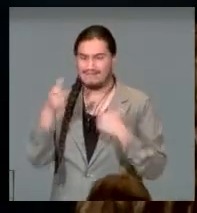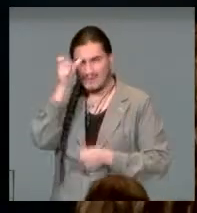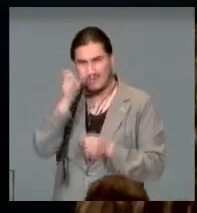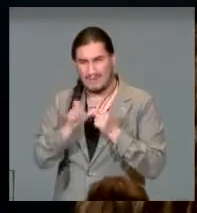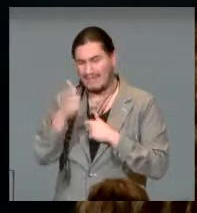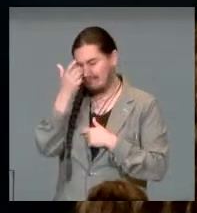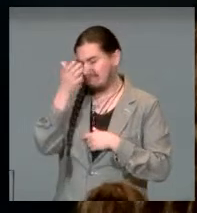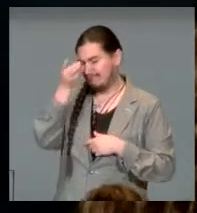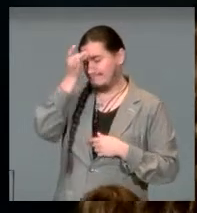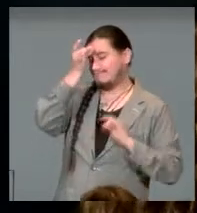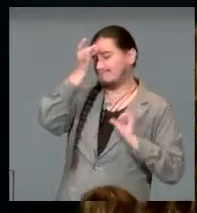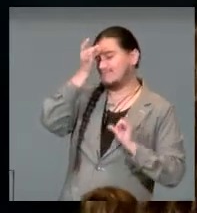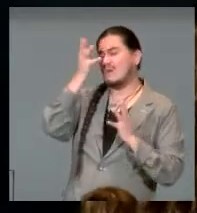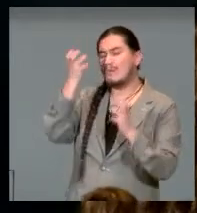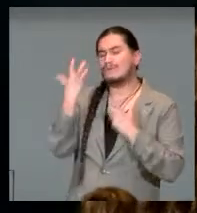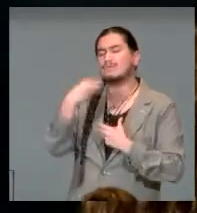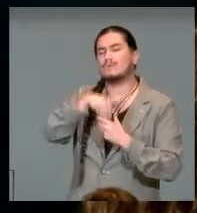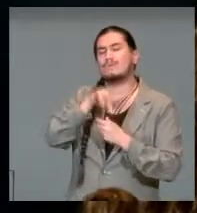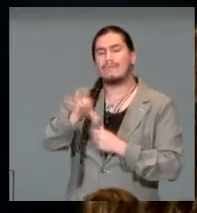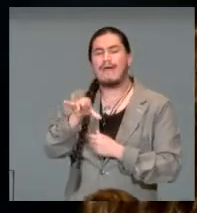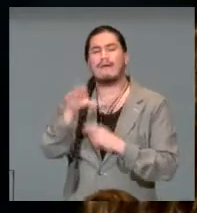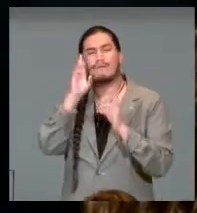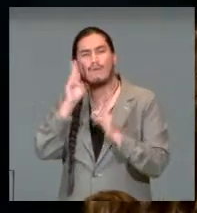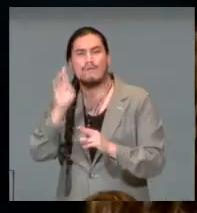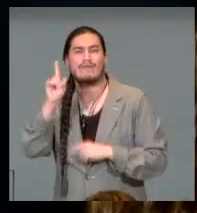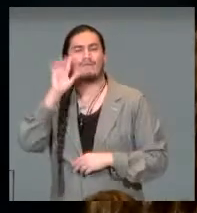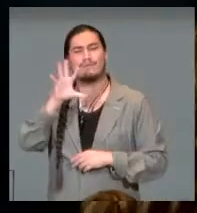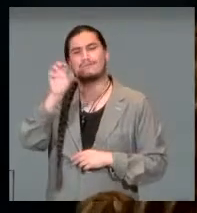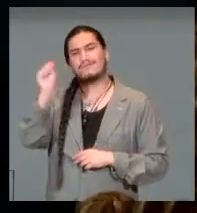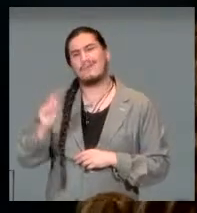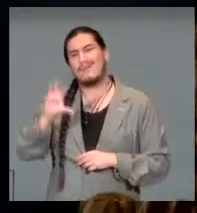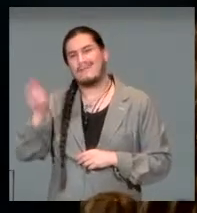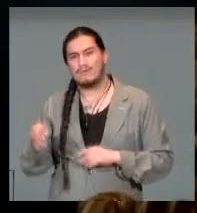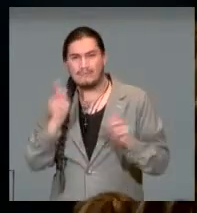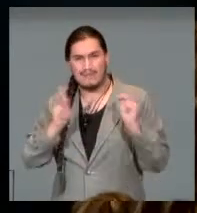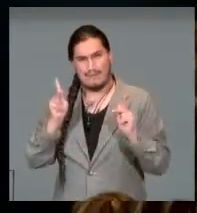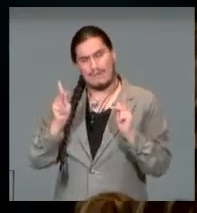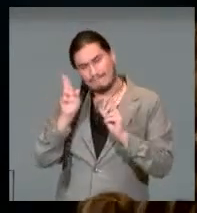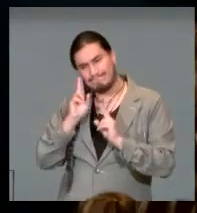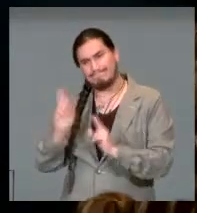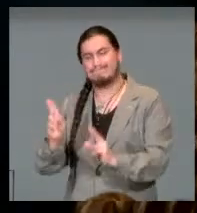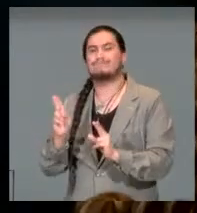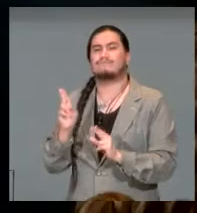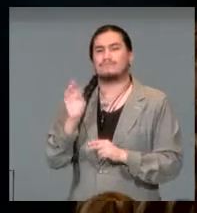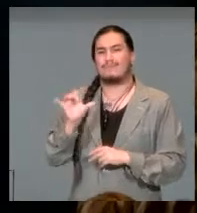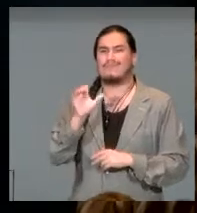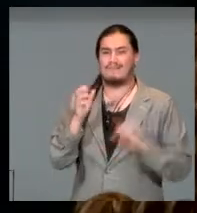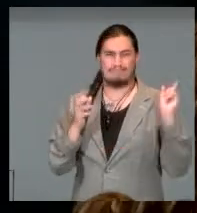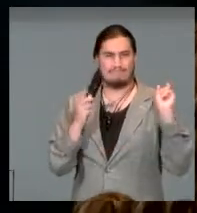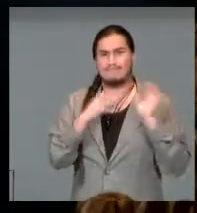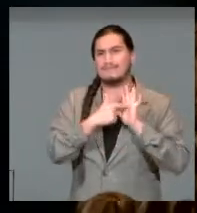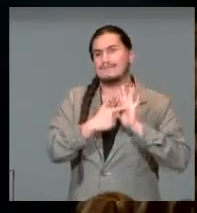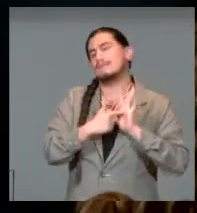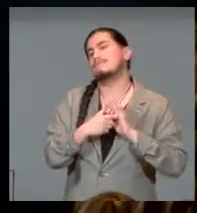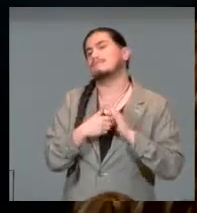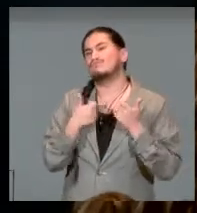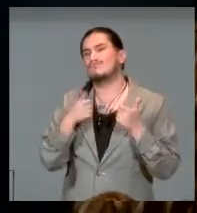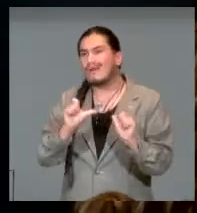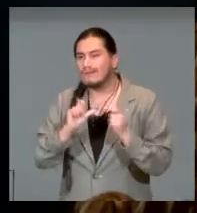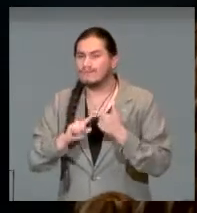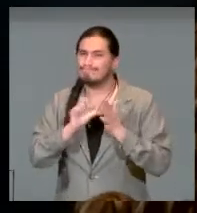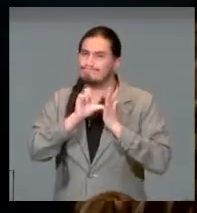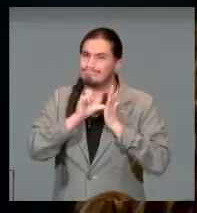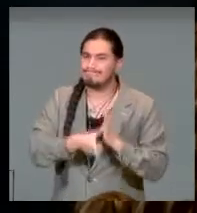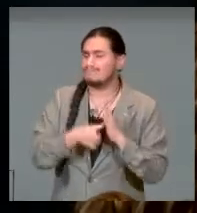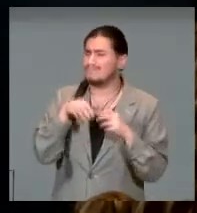wanted to incorporate that in honor of the South African people, which of course is what the Kentridge exhibit is attempting to,